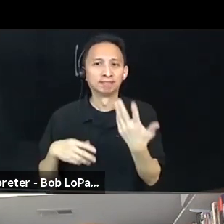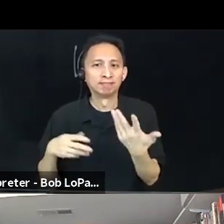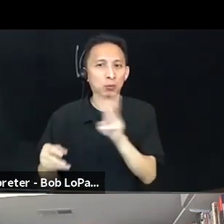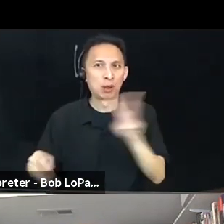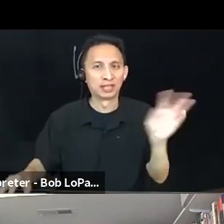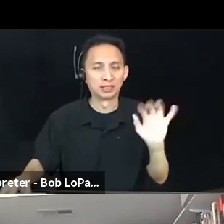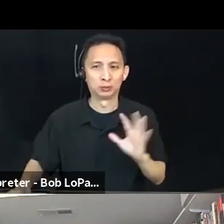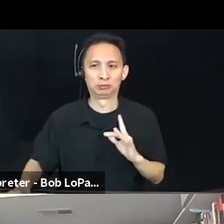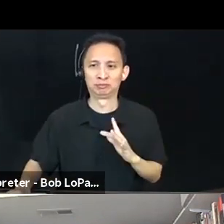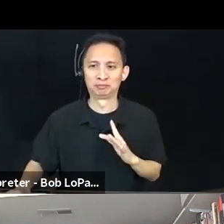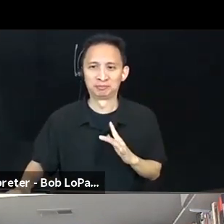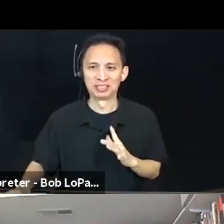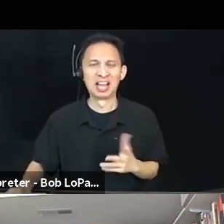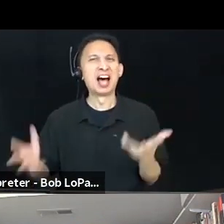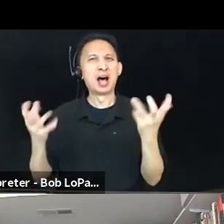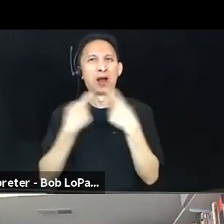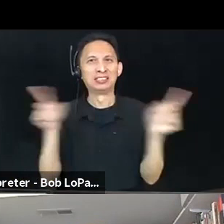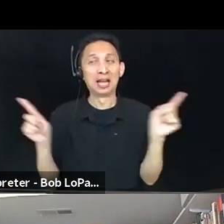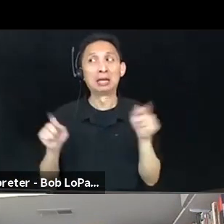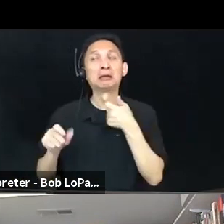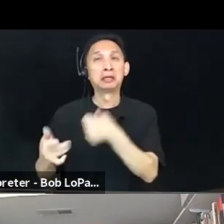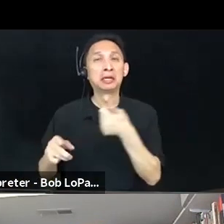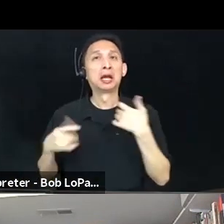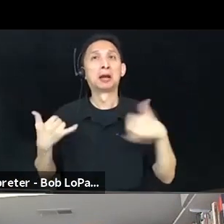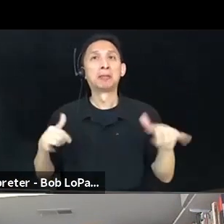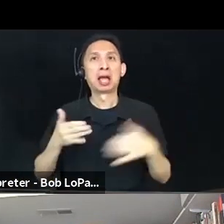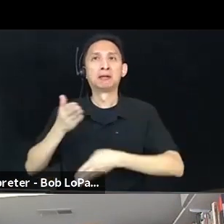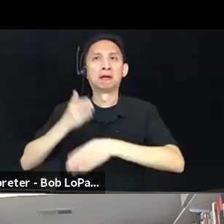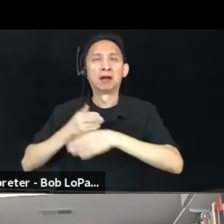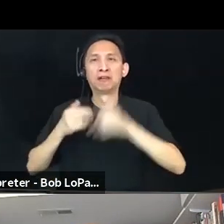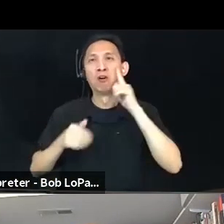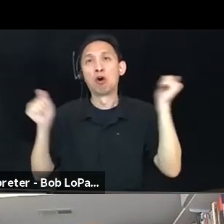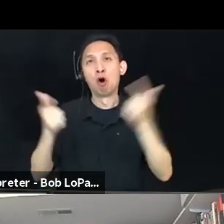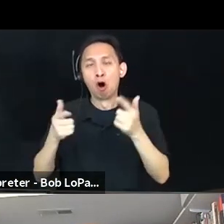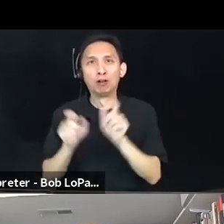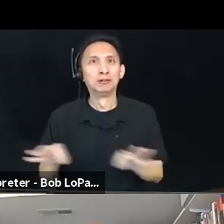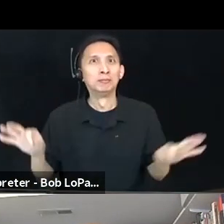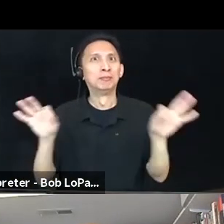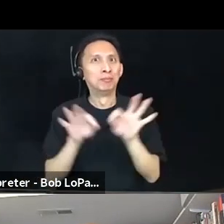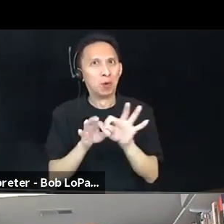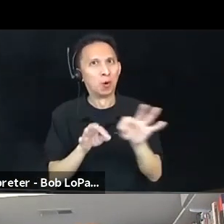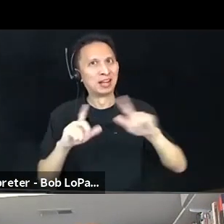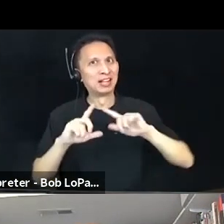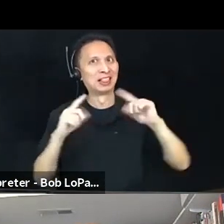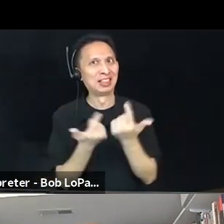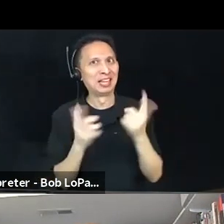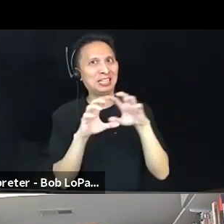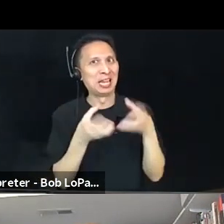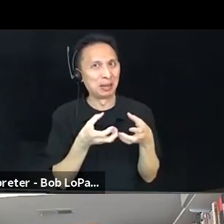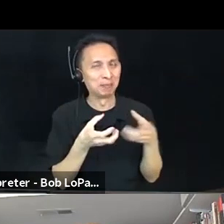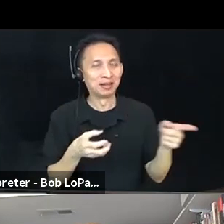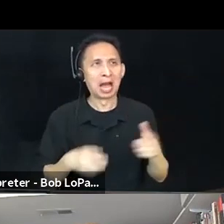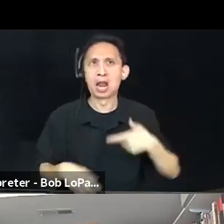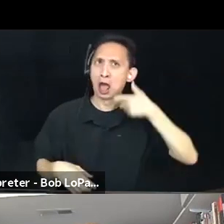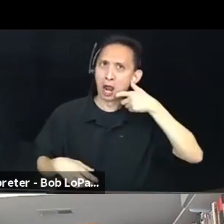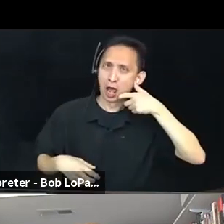say he's played football in the soccer sense for every major league team in America and runs a serious radio show, but I